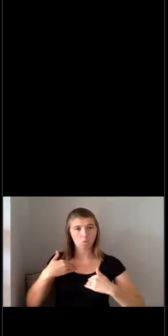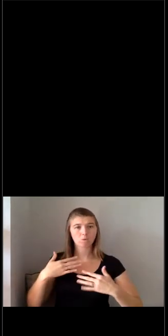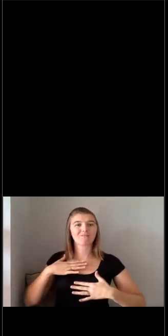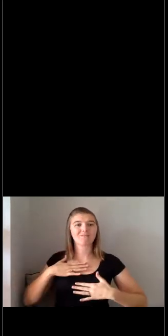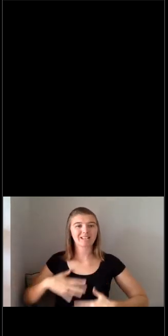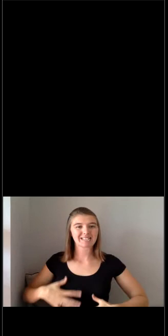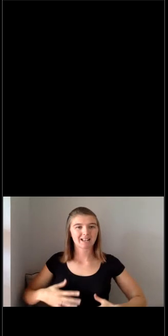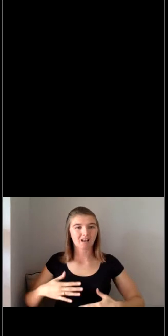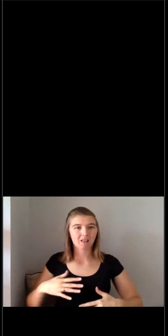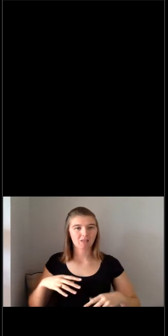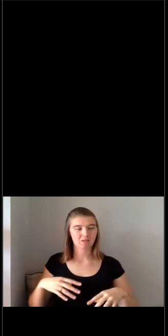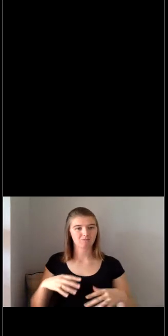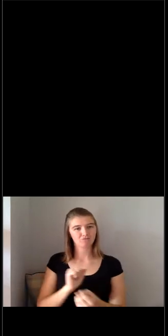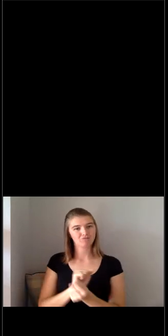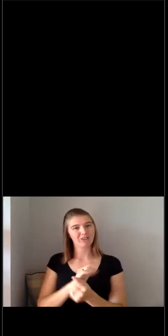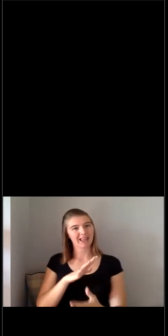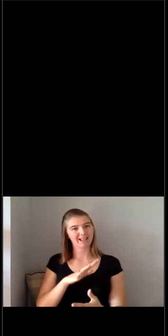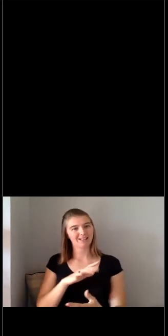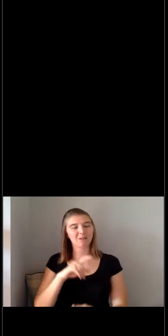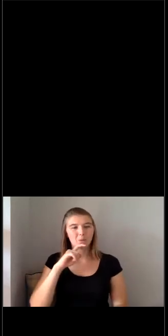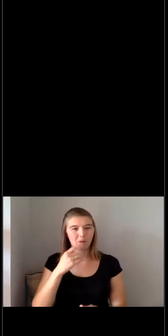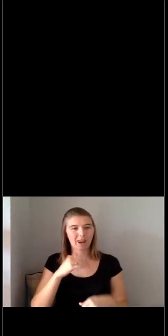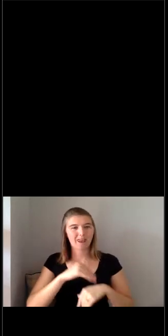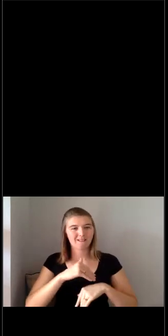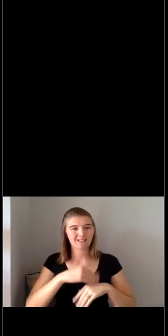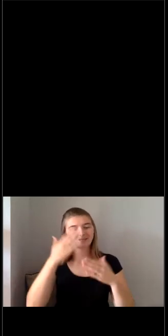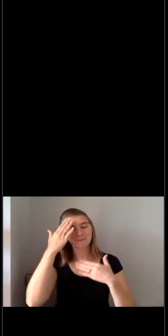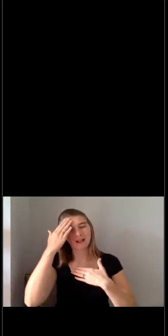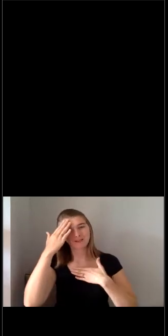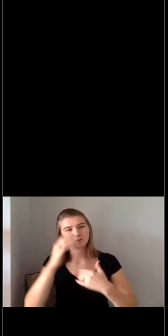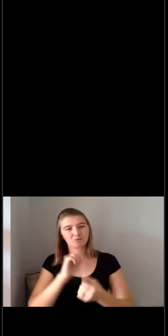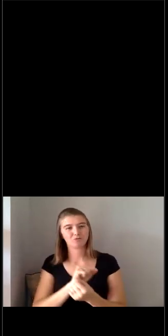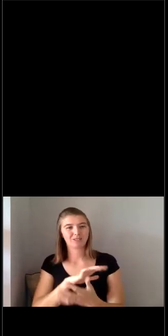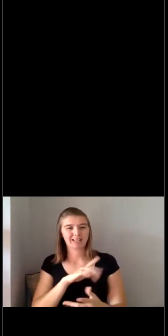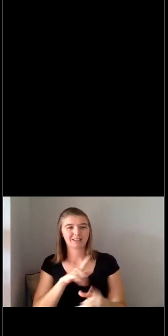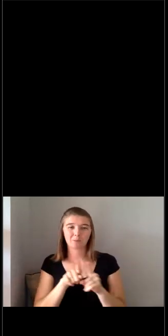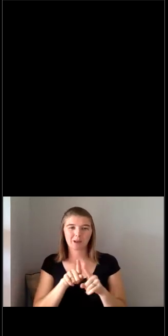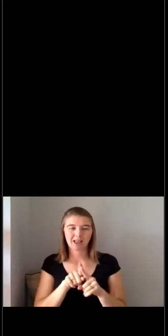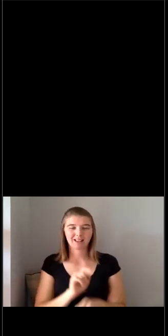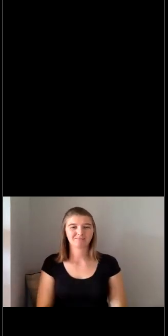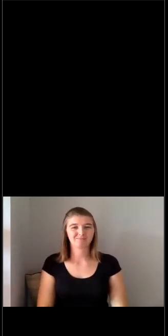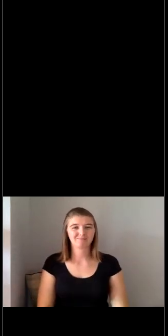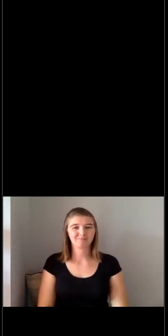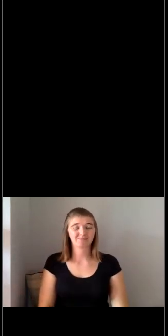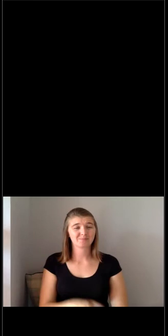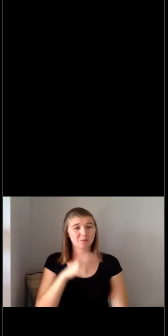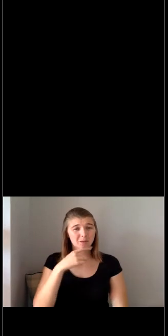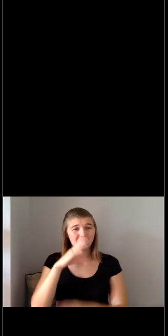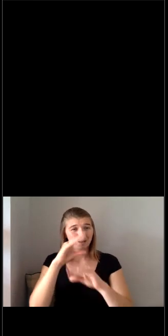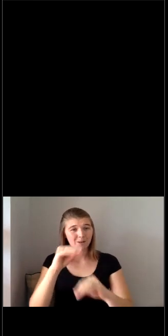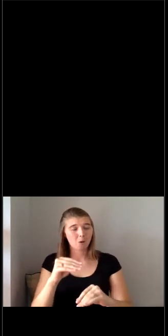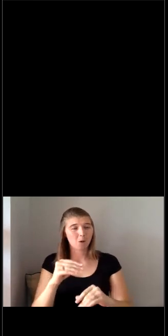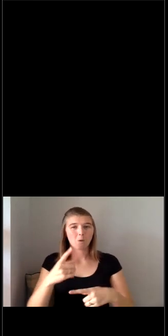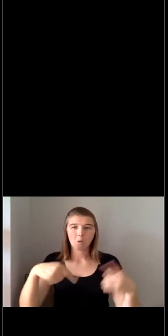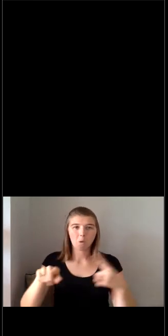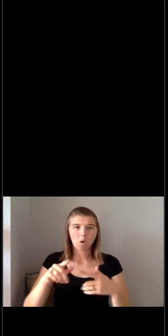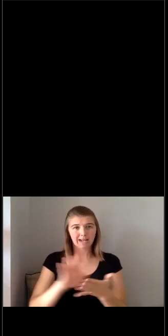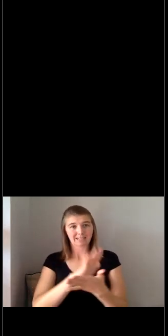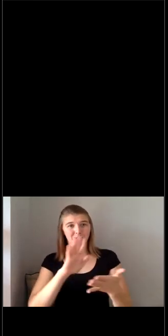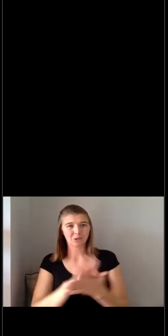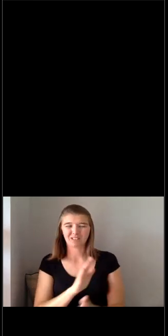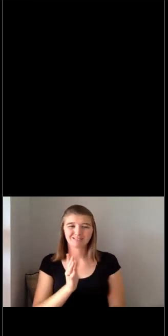see, there are three main steps of the practice we did, and I would say to everyone, you don't have to like it all, you don't have to enjoy it all, but if there was an element